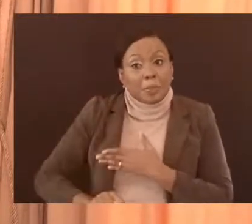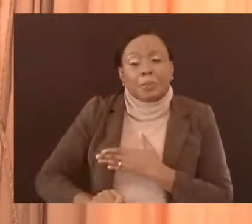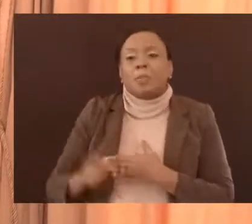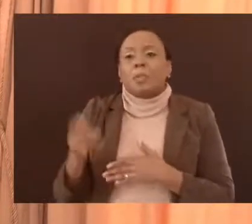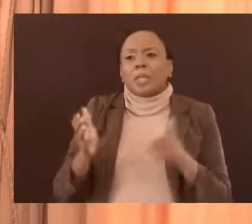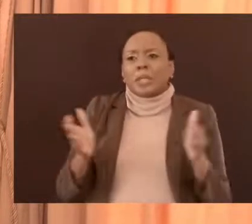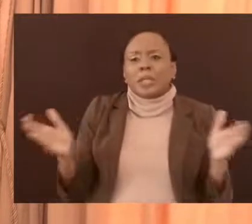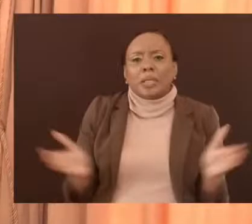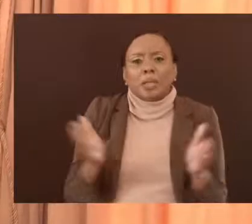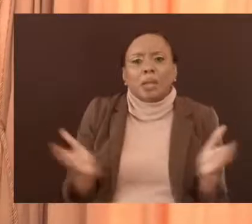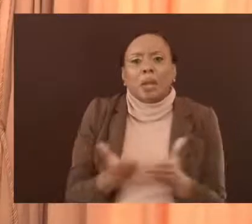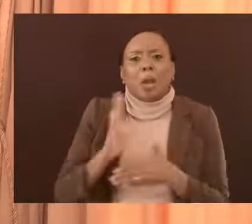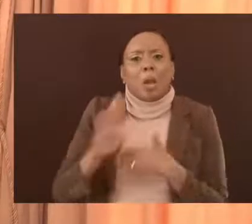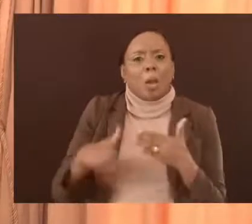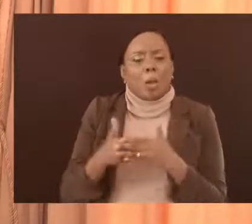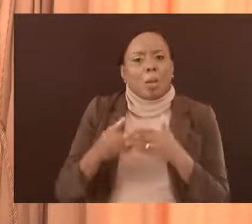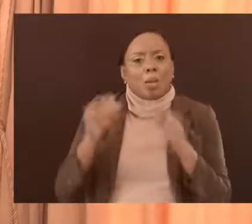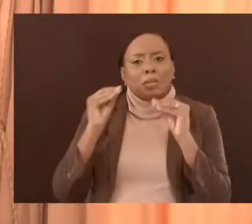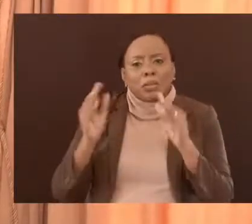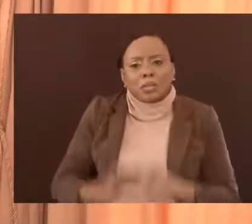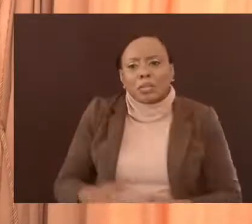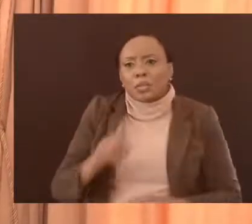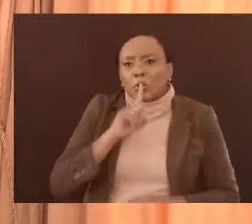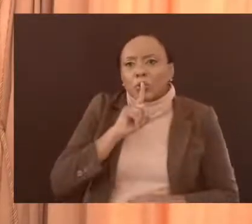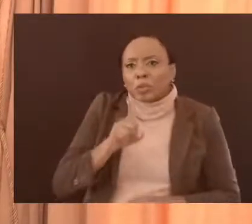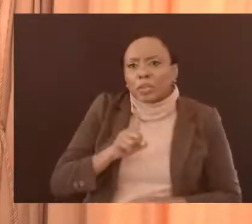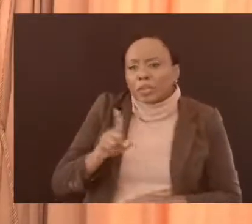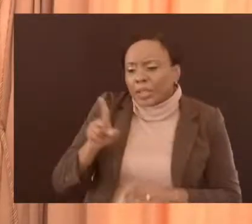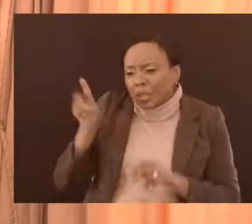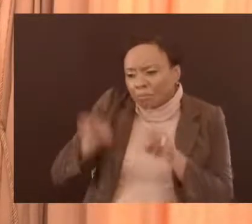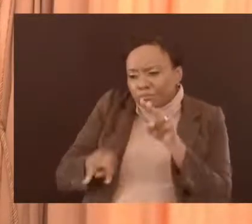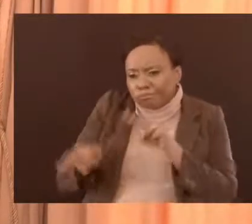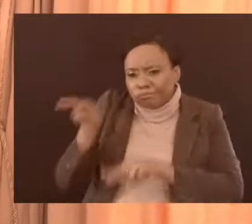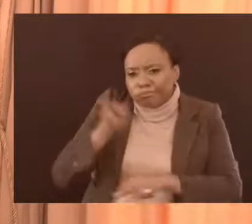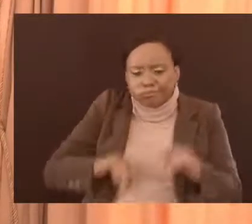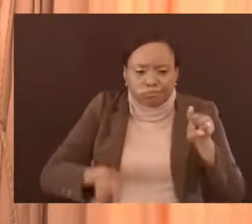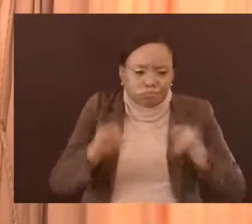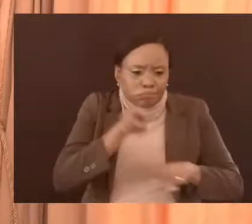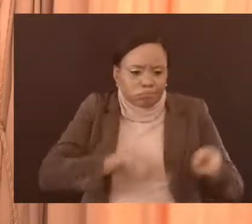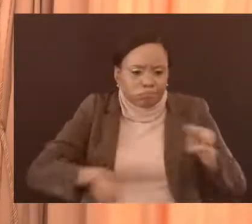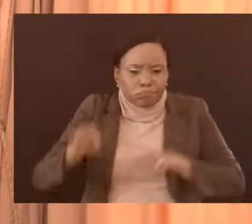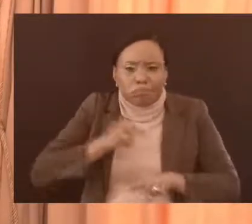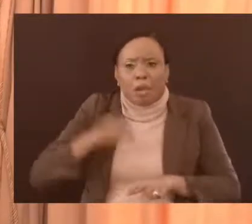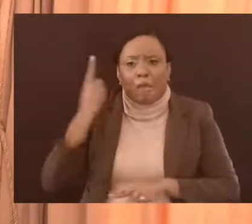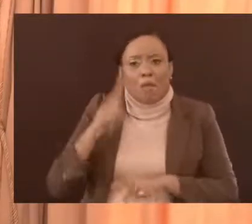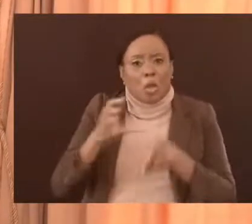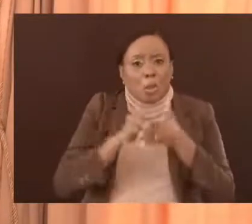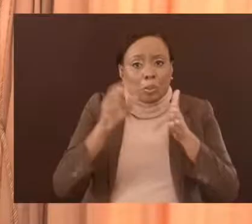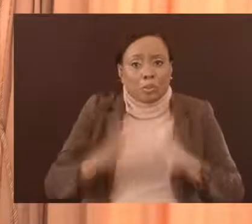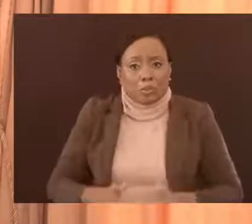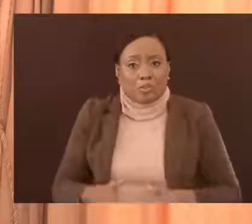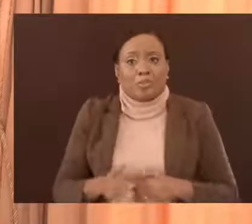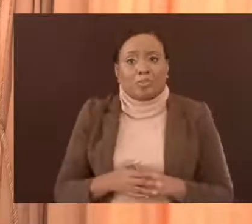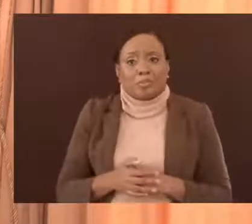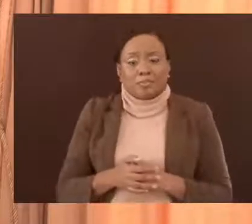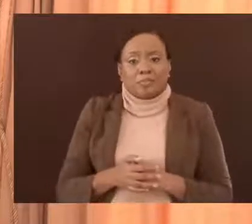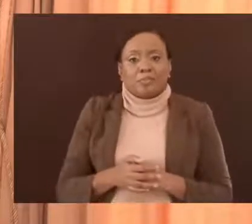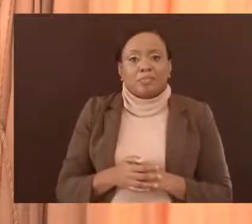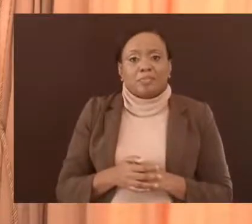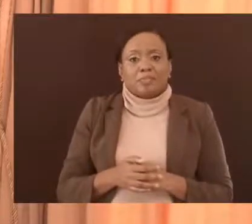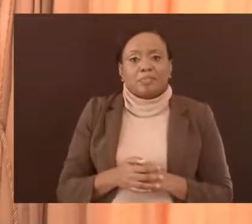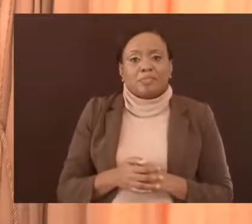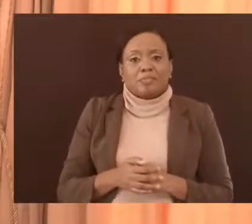teachers to perform diagnostic assessments for their children. We are